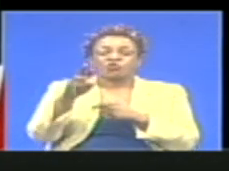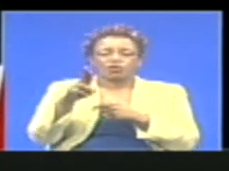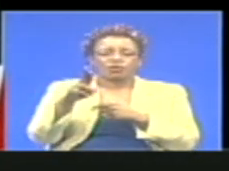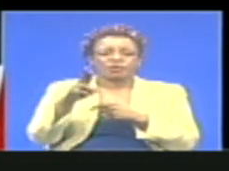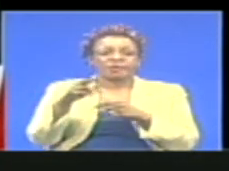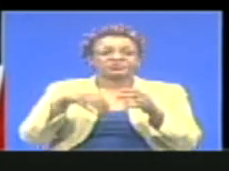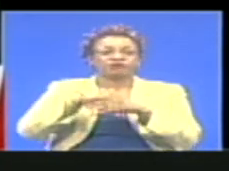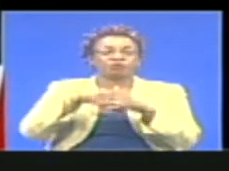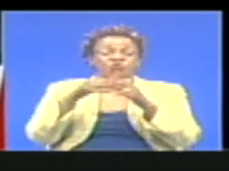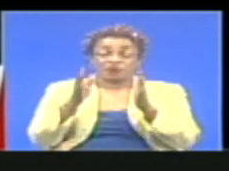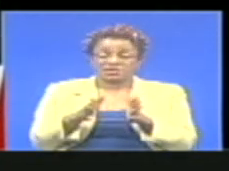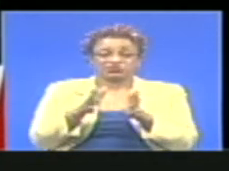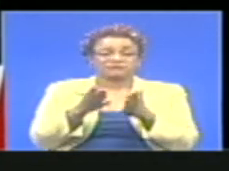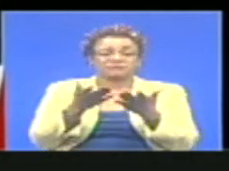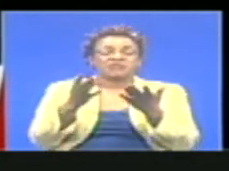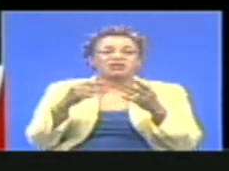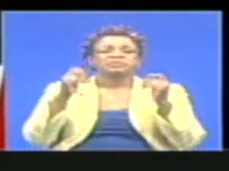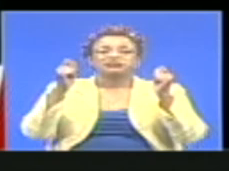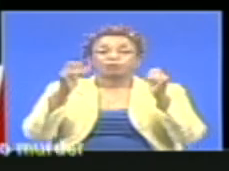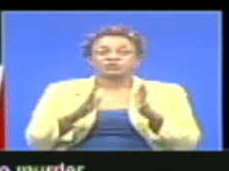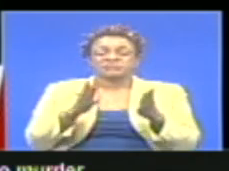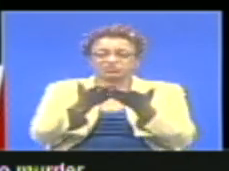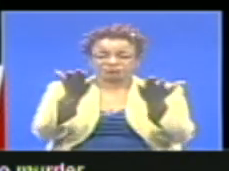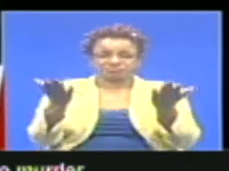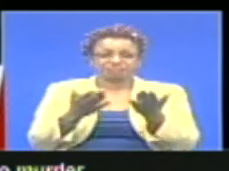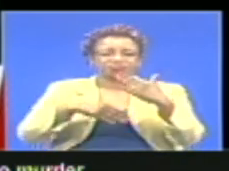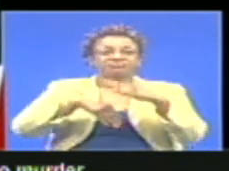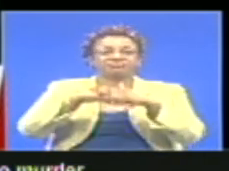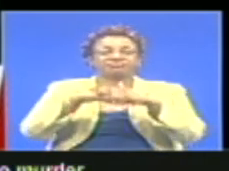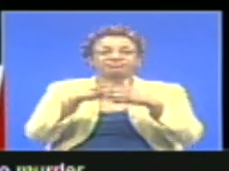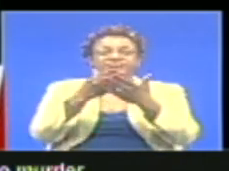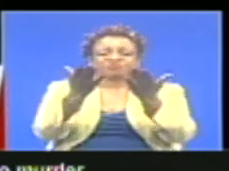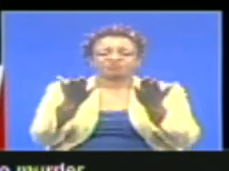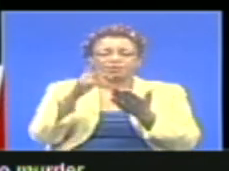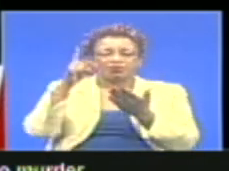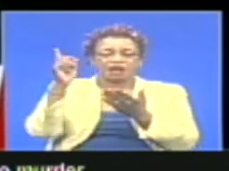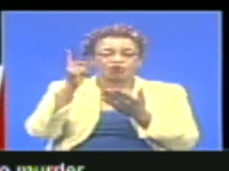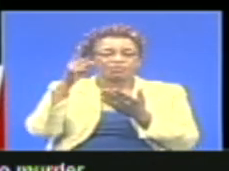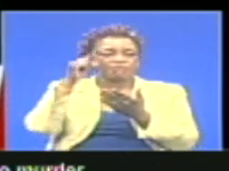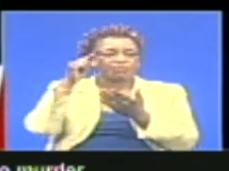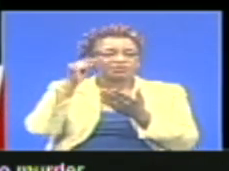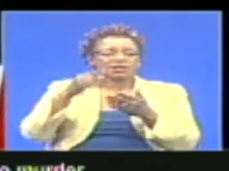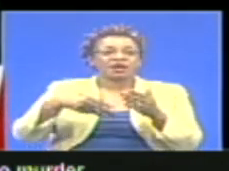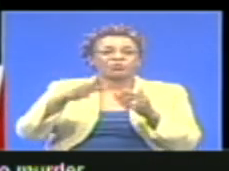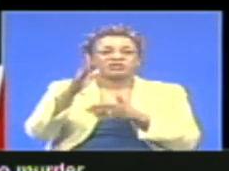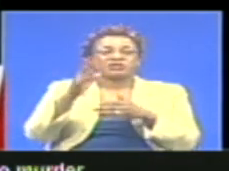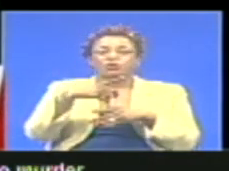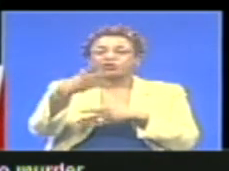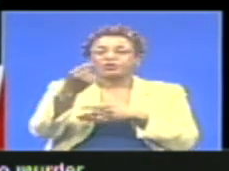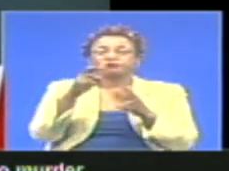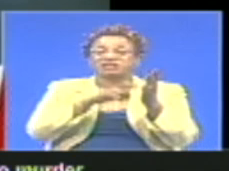died in a grisly accident involving two vehicles along the Nairobi-Mombasa highway. They were traveling to Kenyatta Stadium